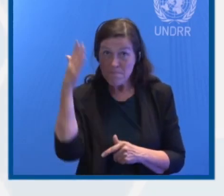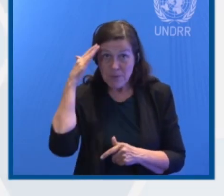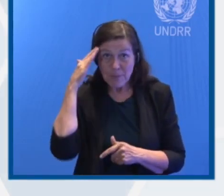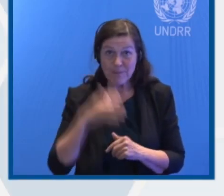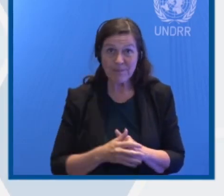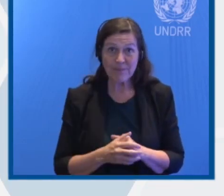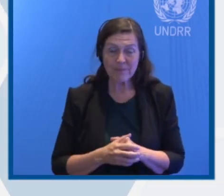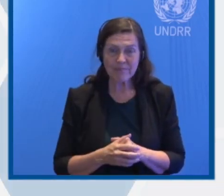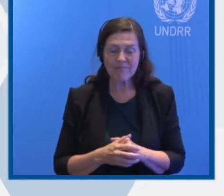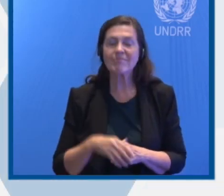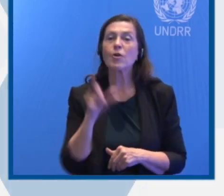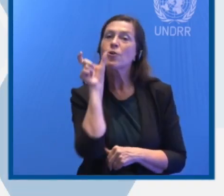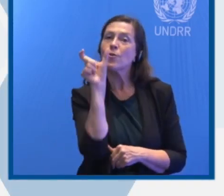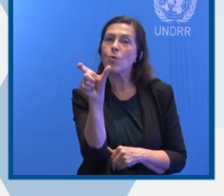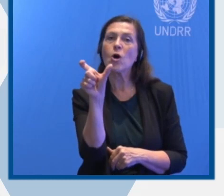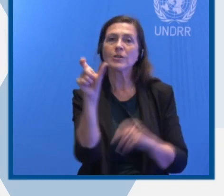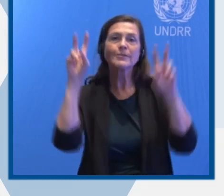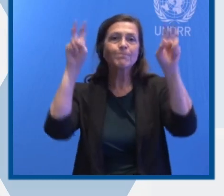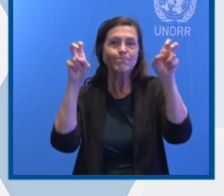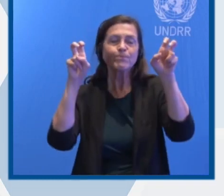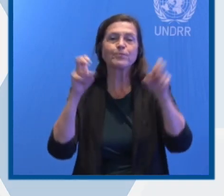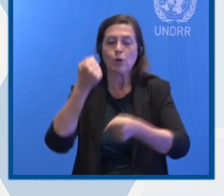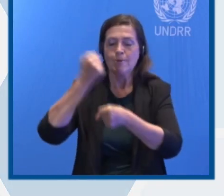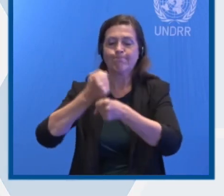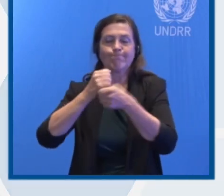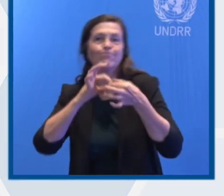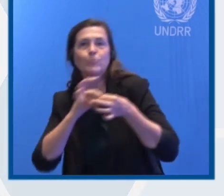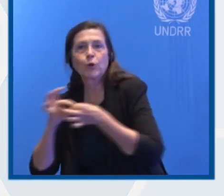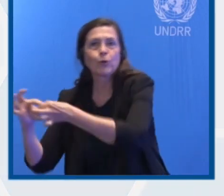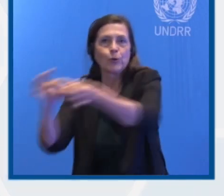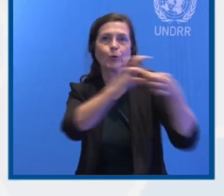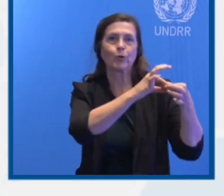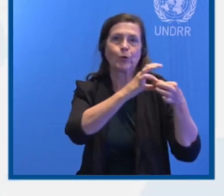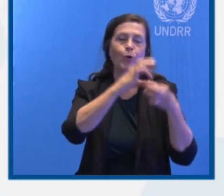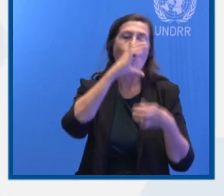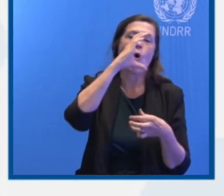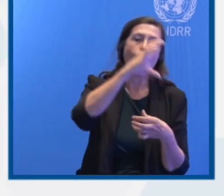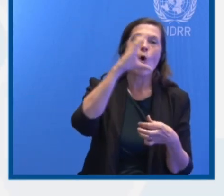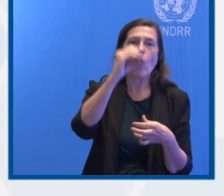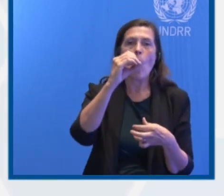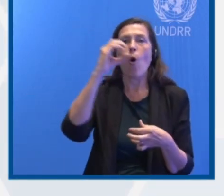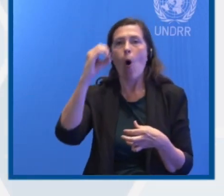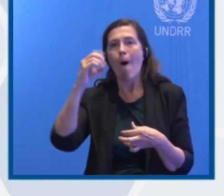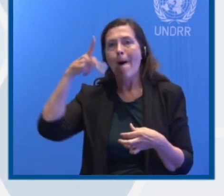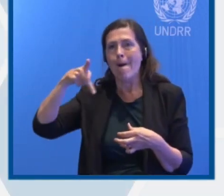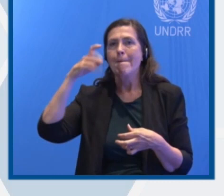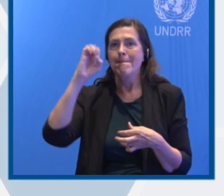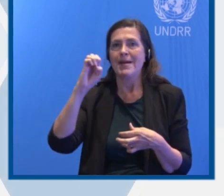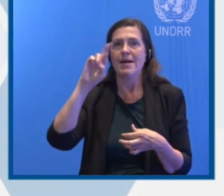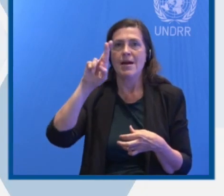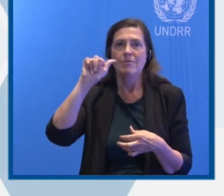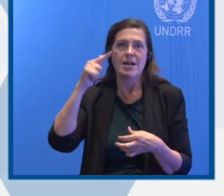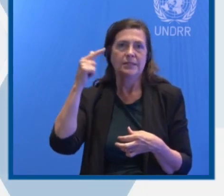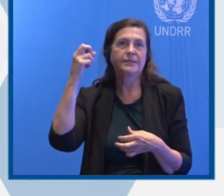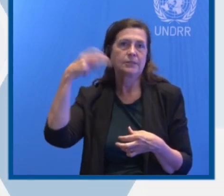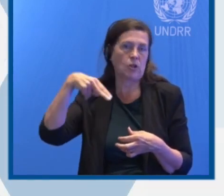It's cooperation. As I mentioned before, crucial is to improve